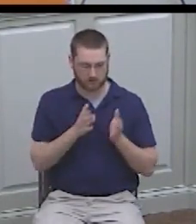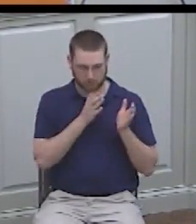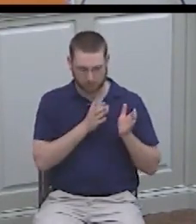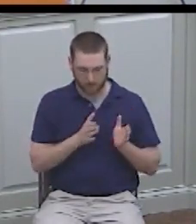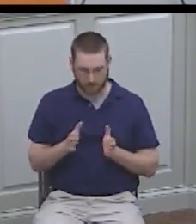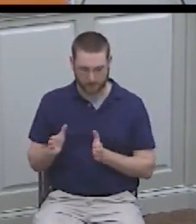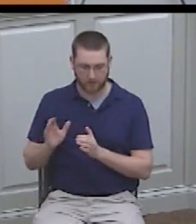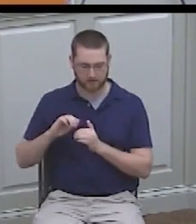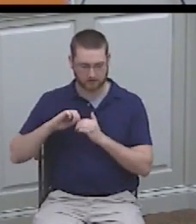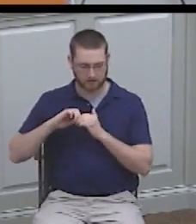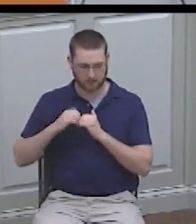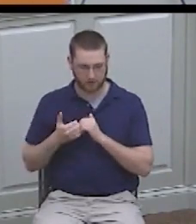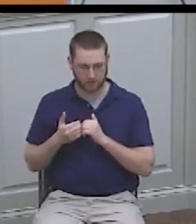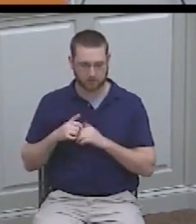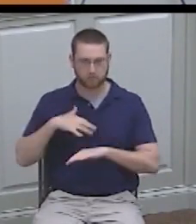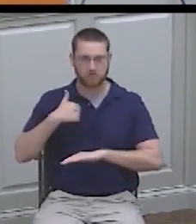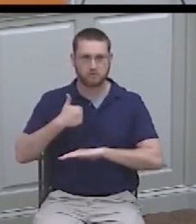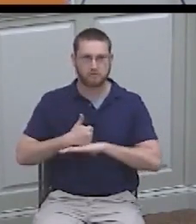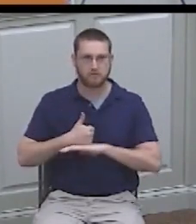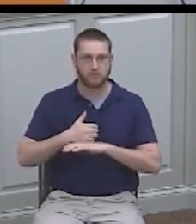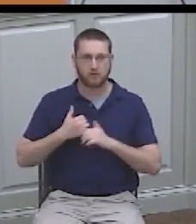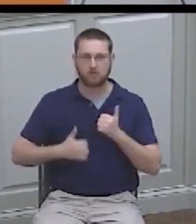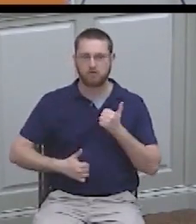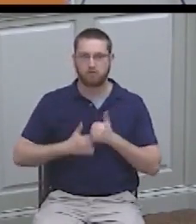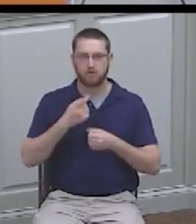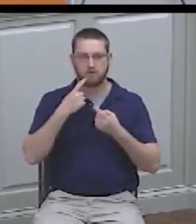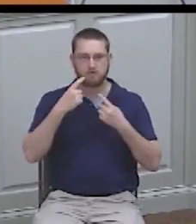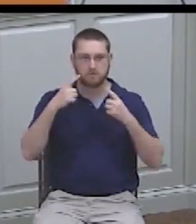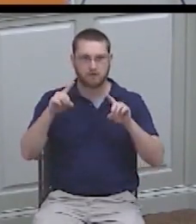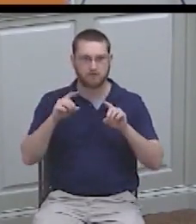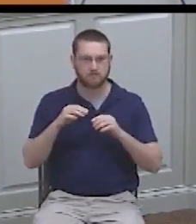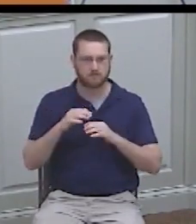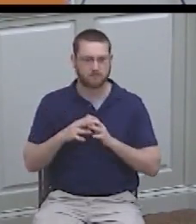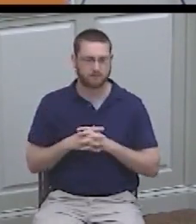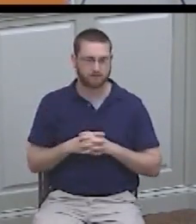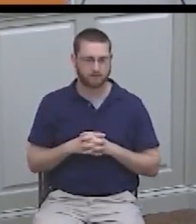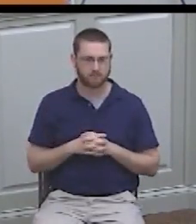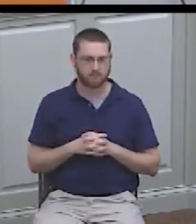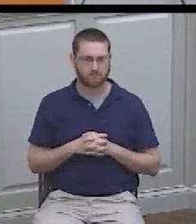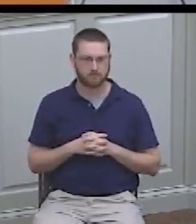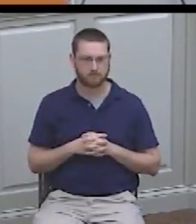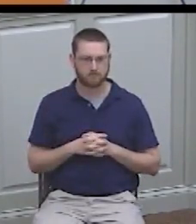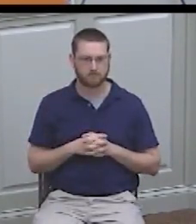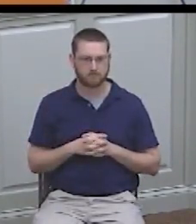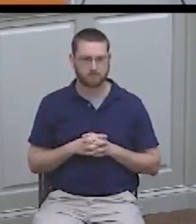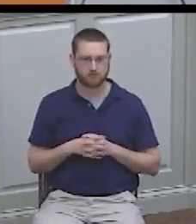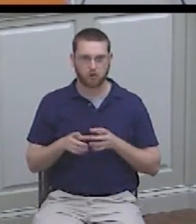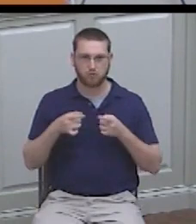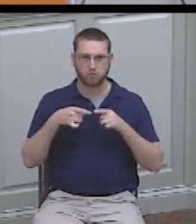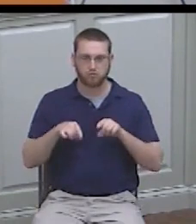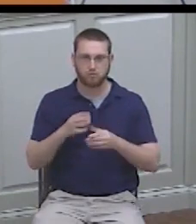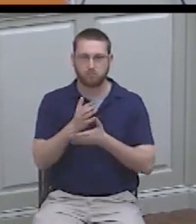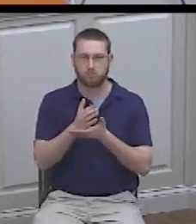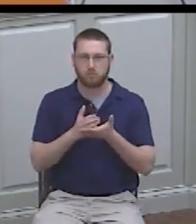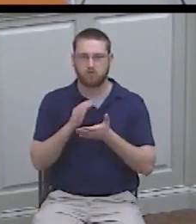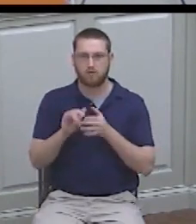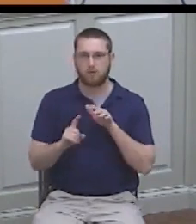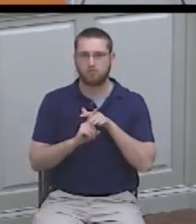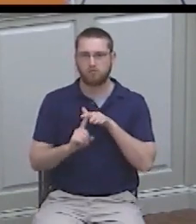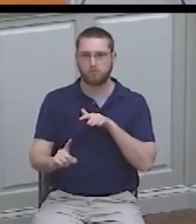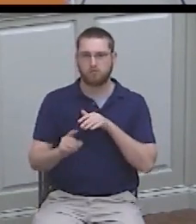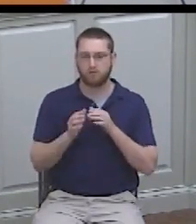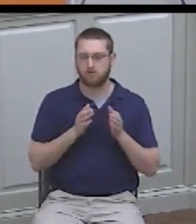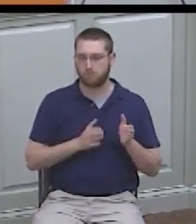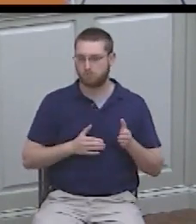to most strategically put them into place and implement them. And during a part of that